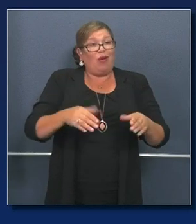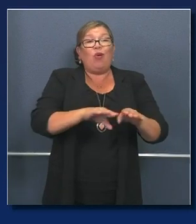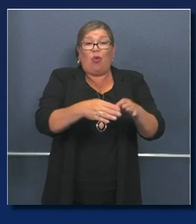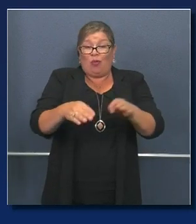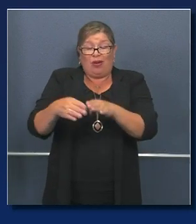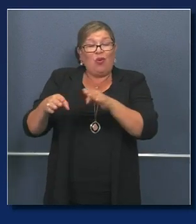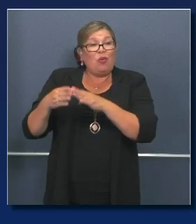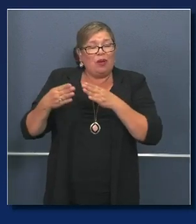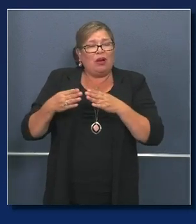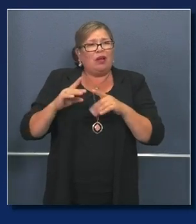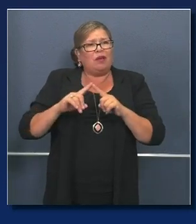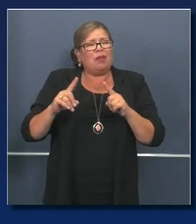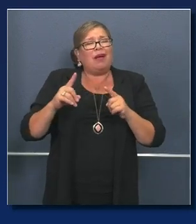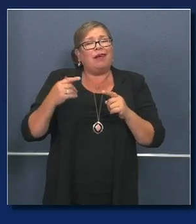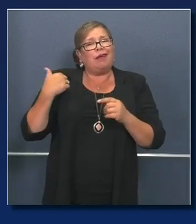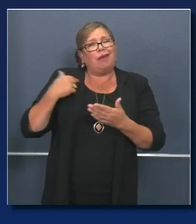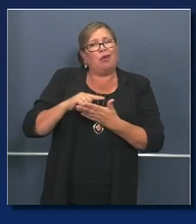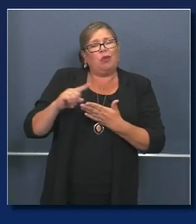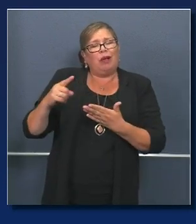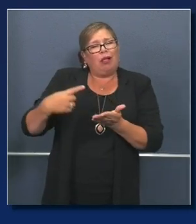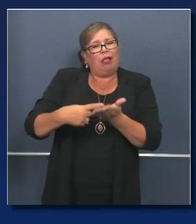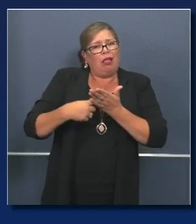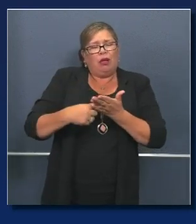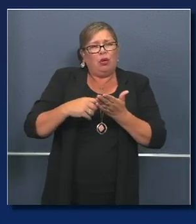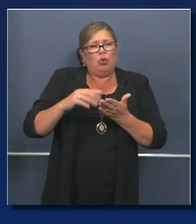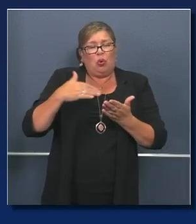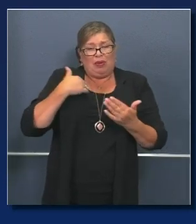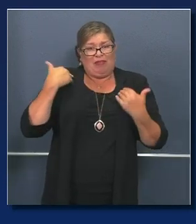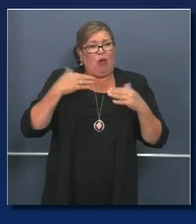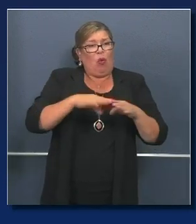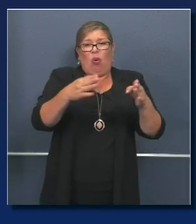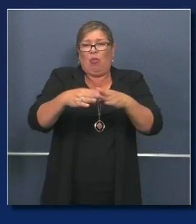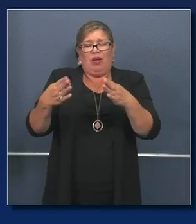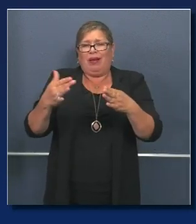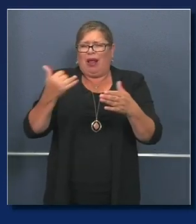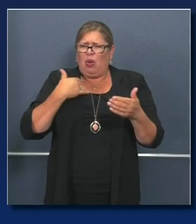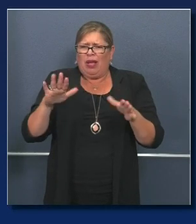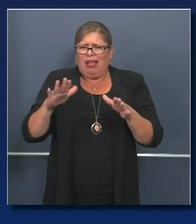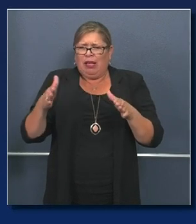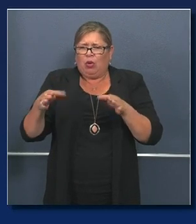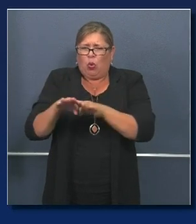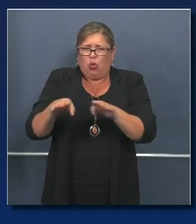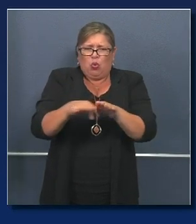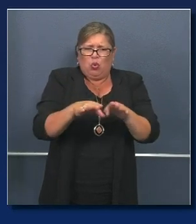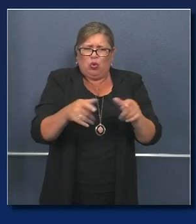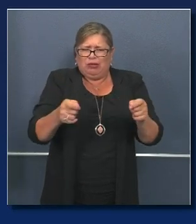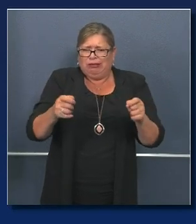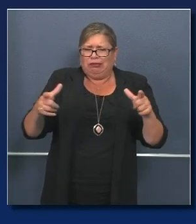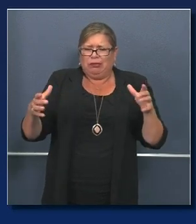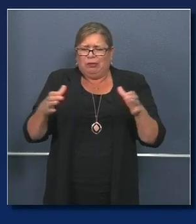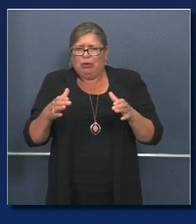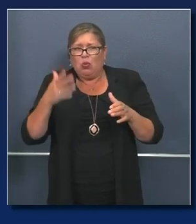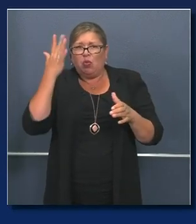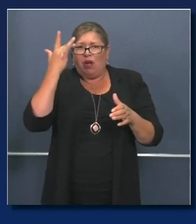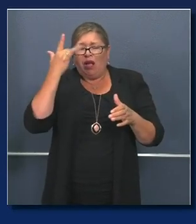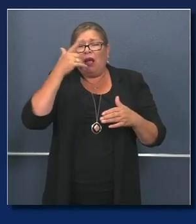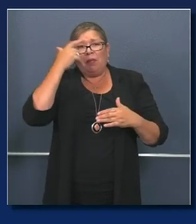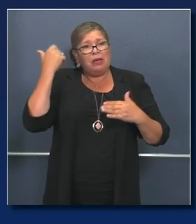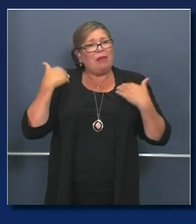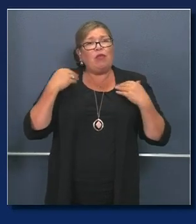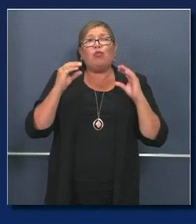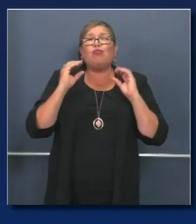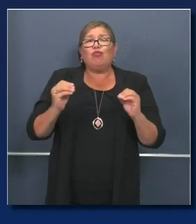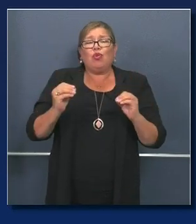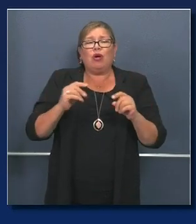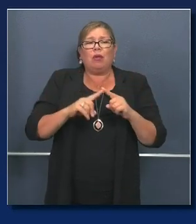close contact and dialogue that they were going to slow down, that they discovered two cases, that they did